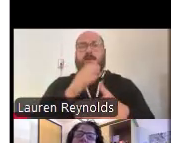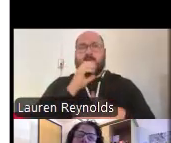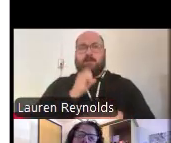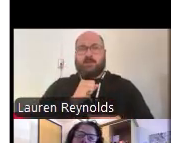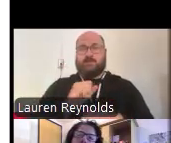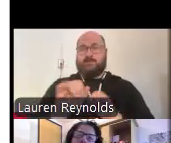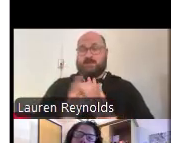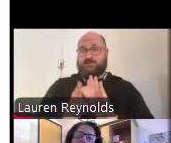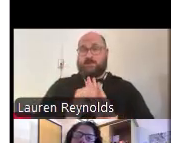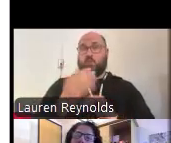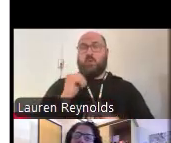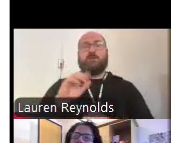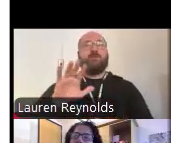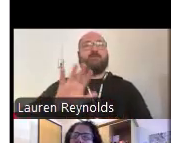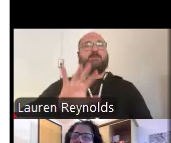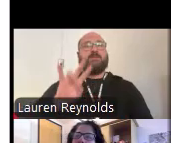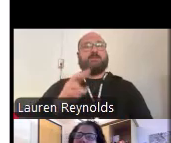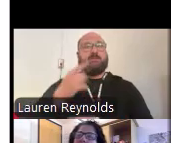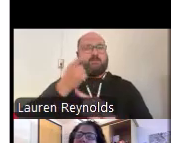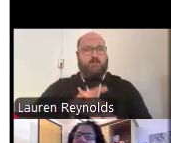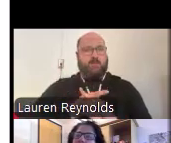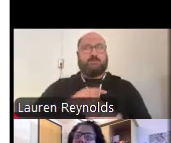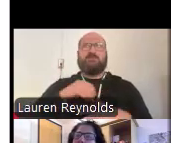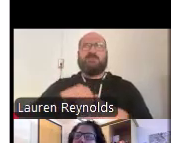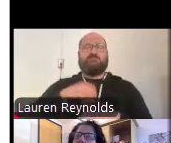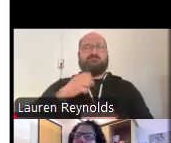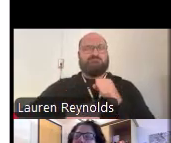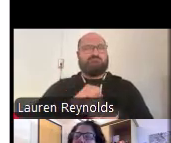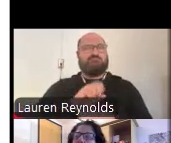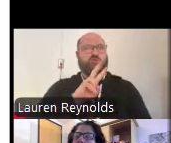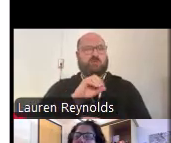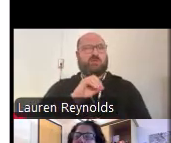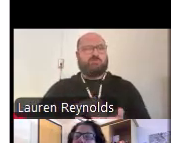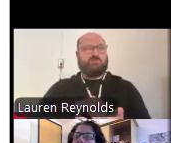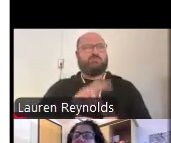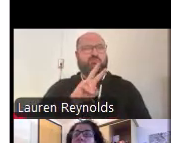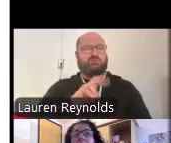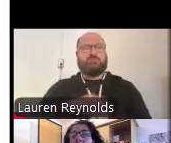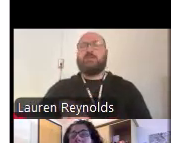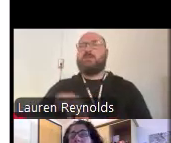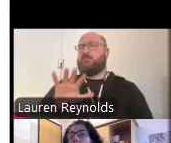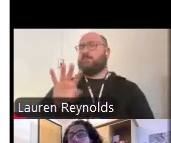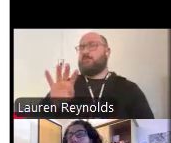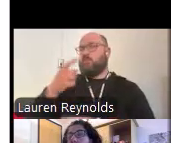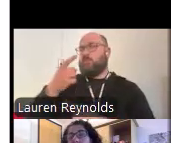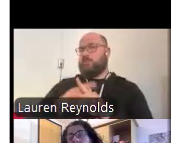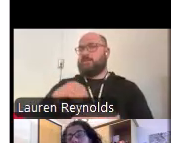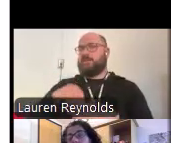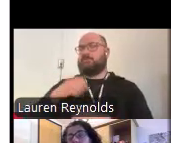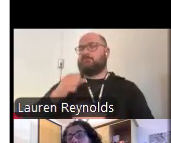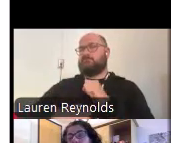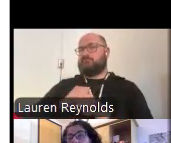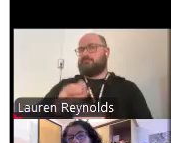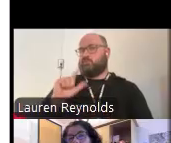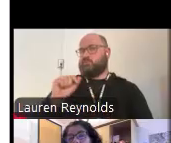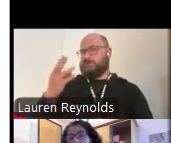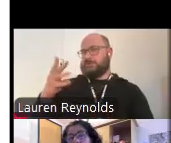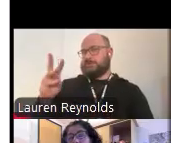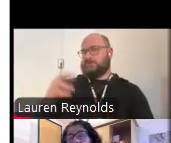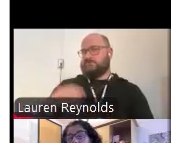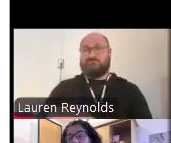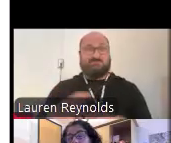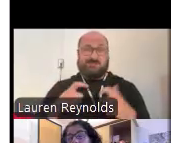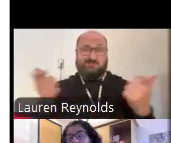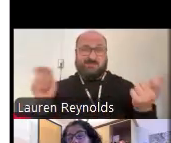was 57 months in 2002, and then 54 months in 2016. We're not seeing huge changes